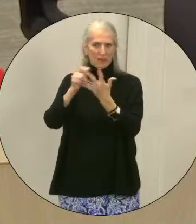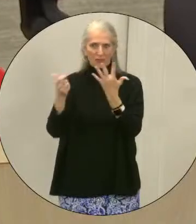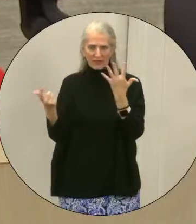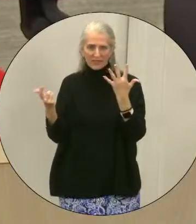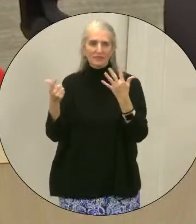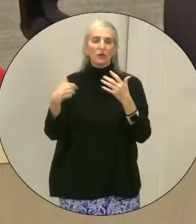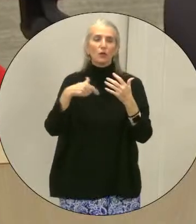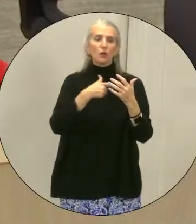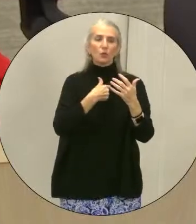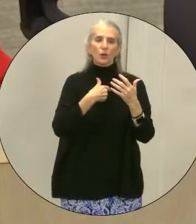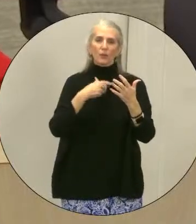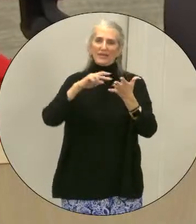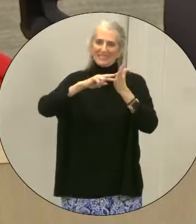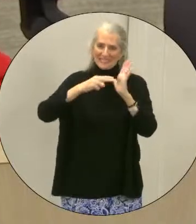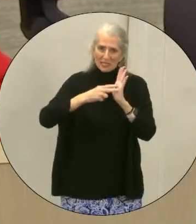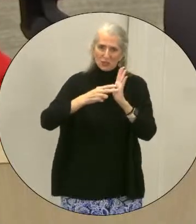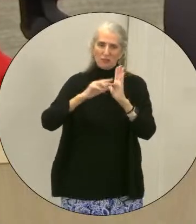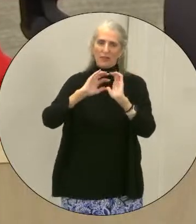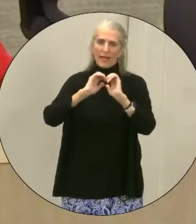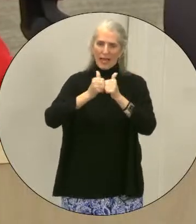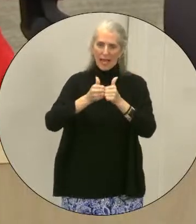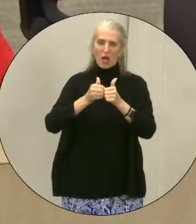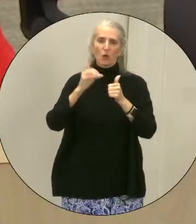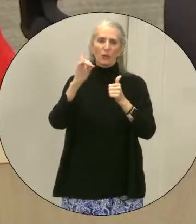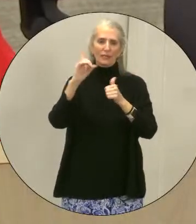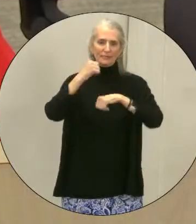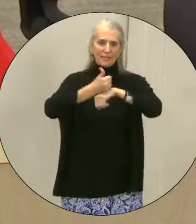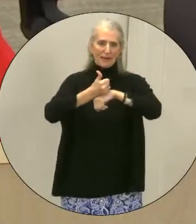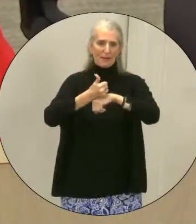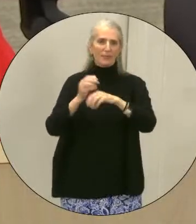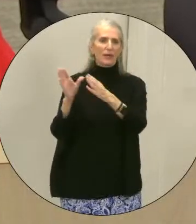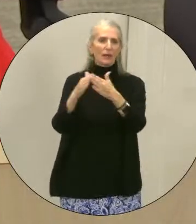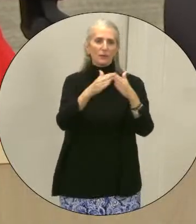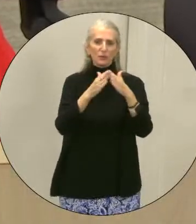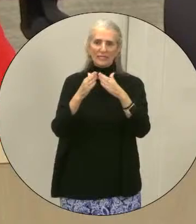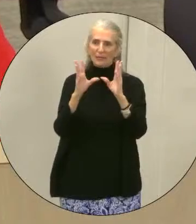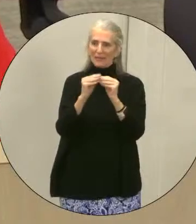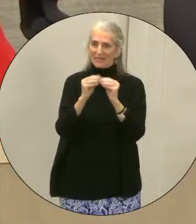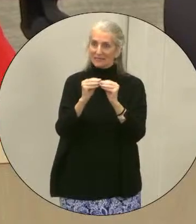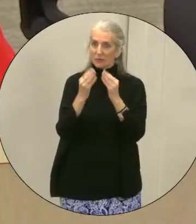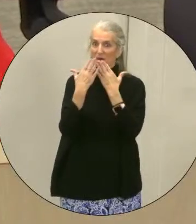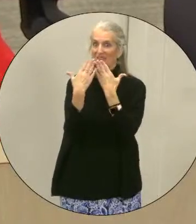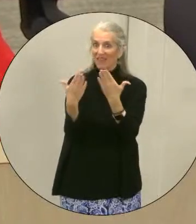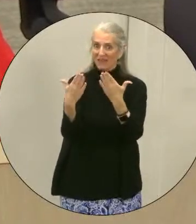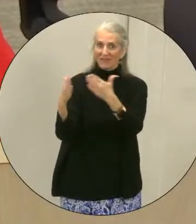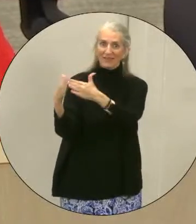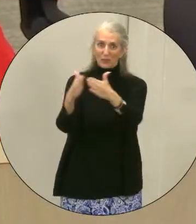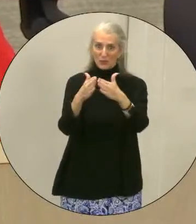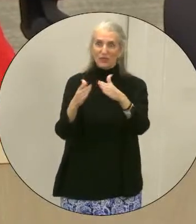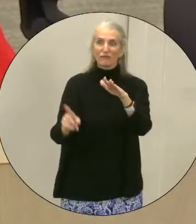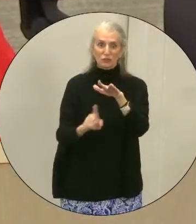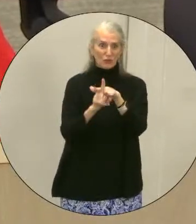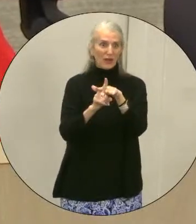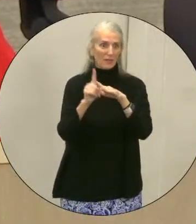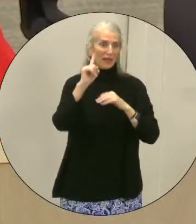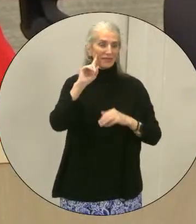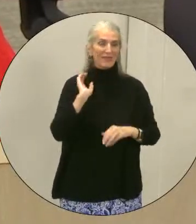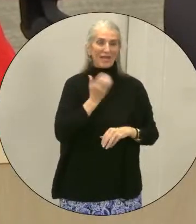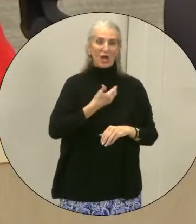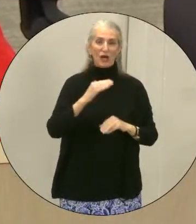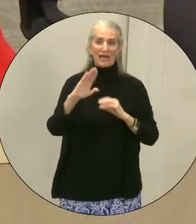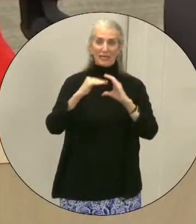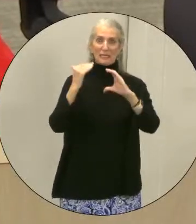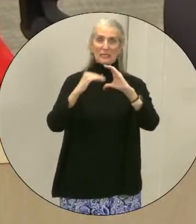being intentional about how we do the community meetings. And then I want to thank the community for actually showing up. I think our inboxes have been